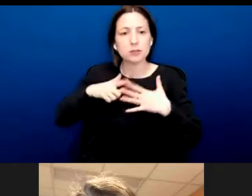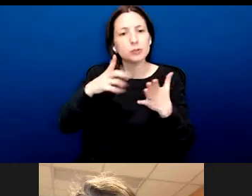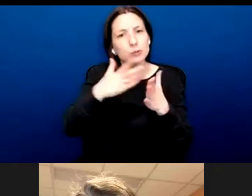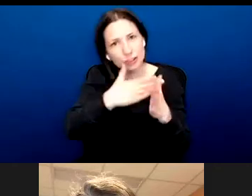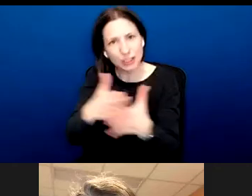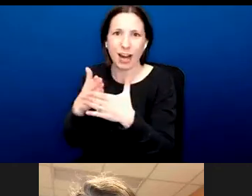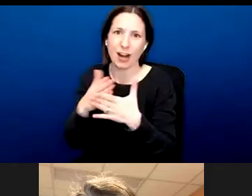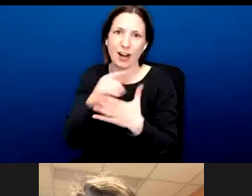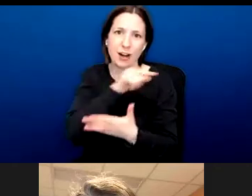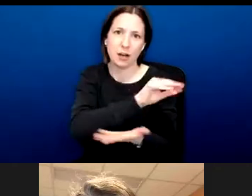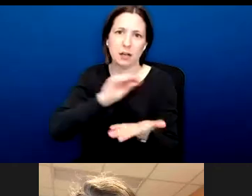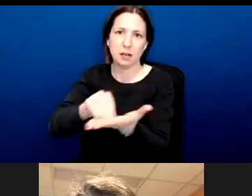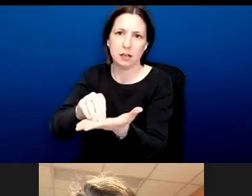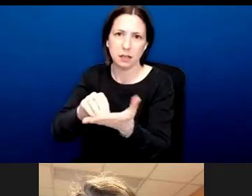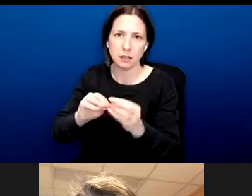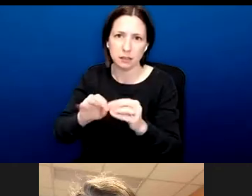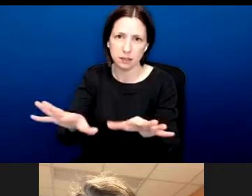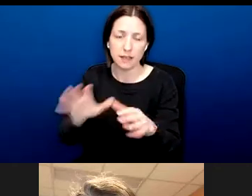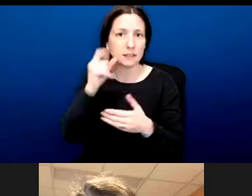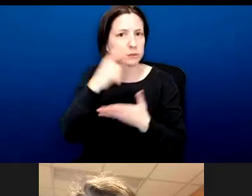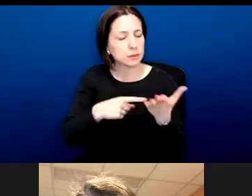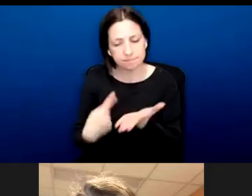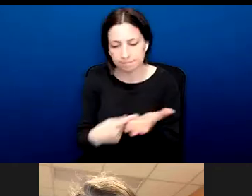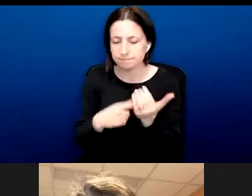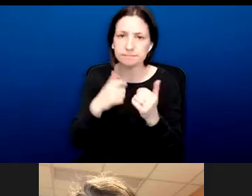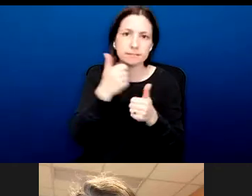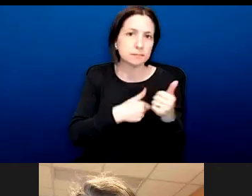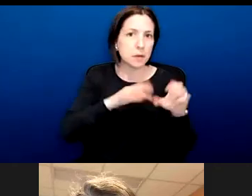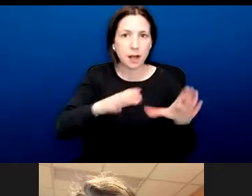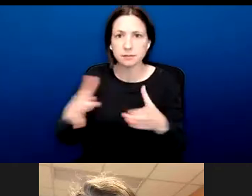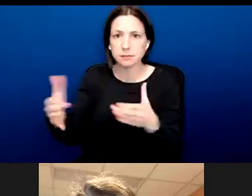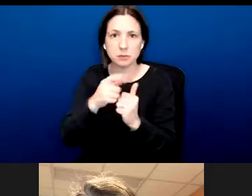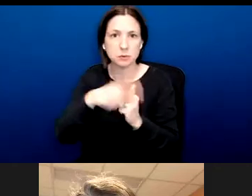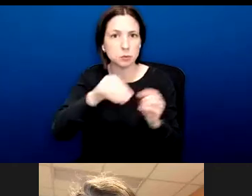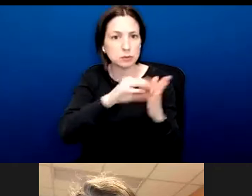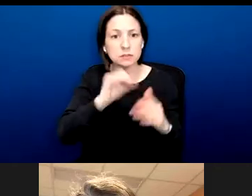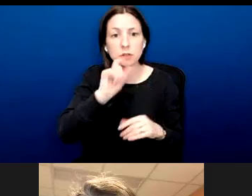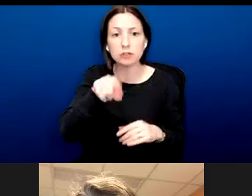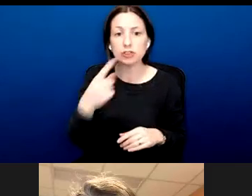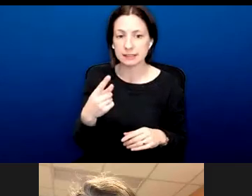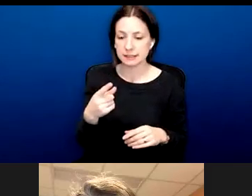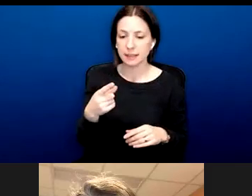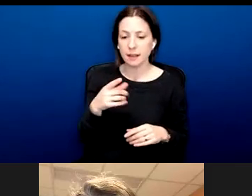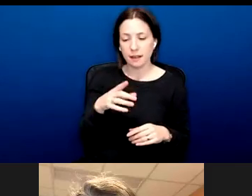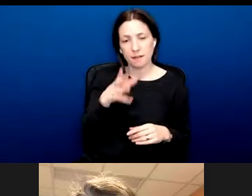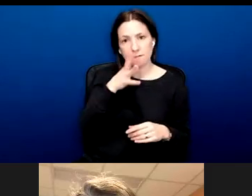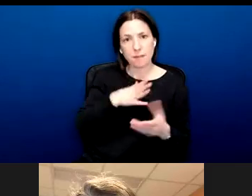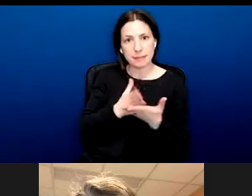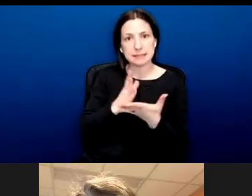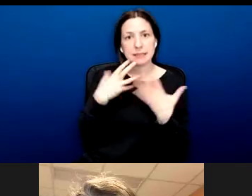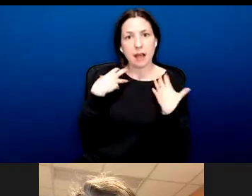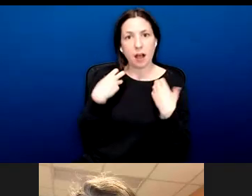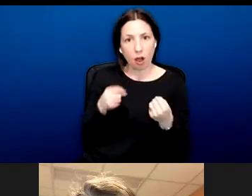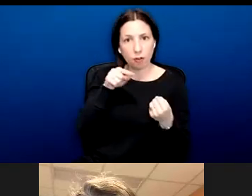This is something that I'm talking about in all of my classes with my students, not only in our feminist health communication spaces, but also our